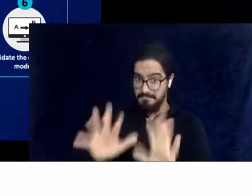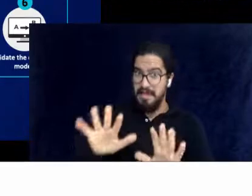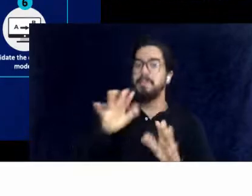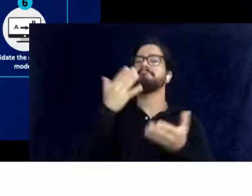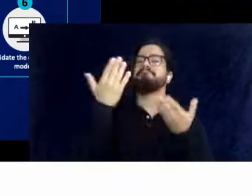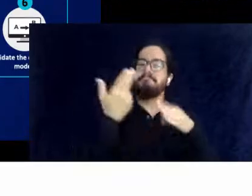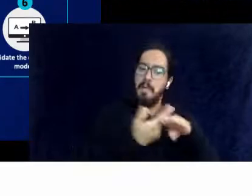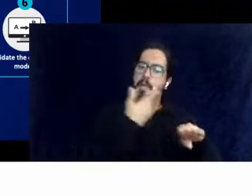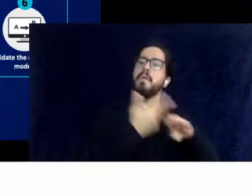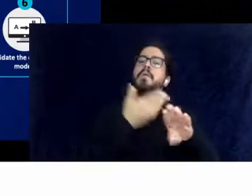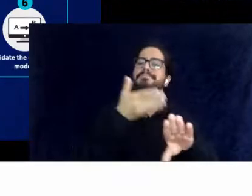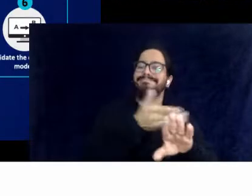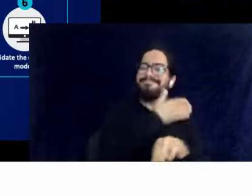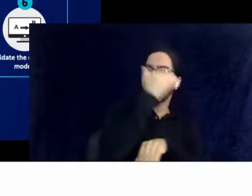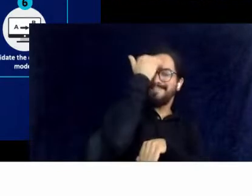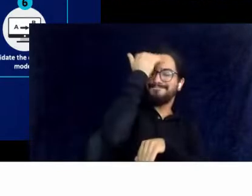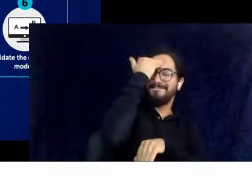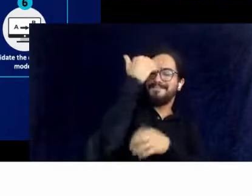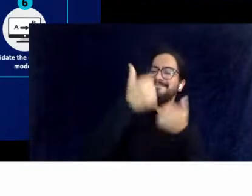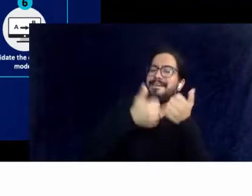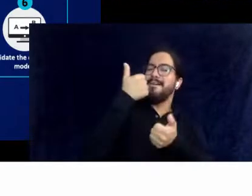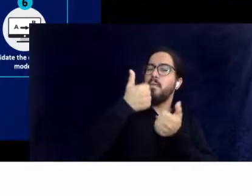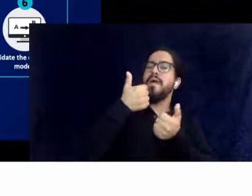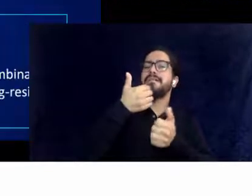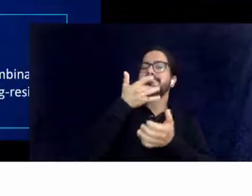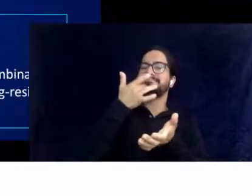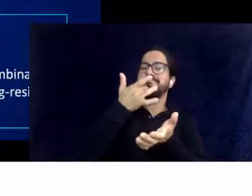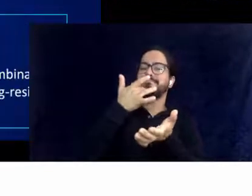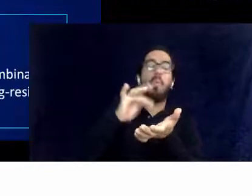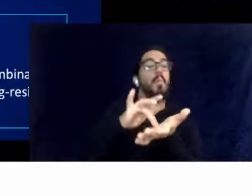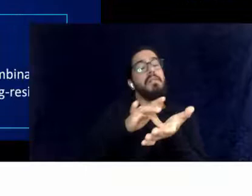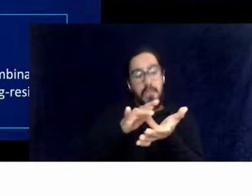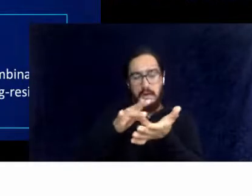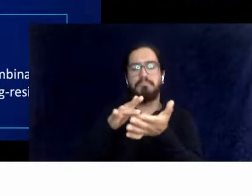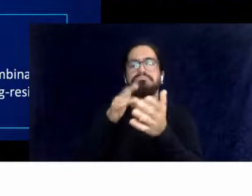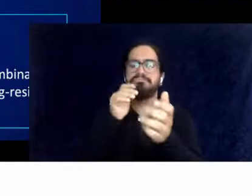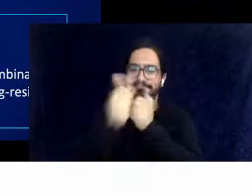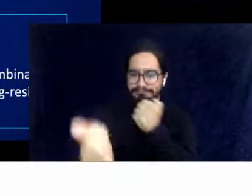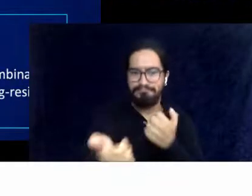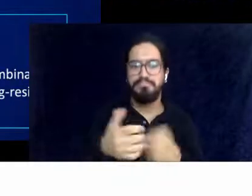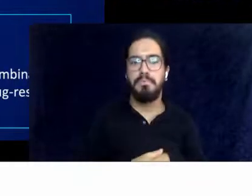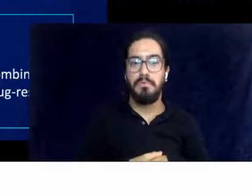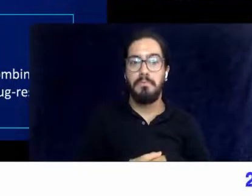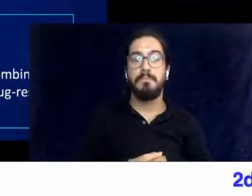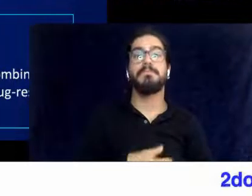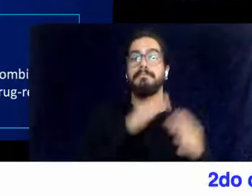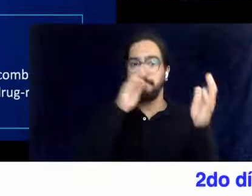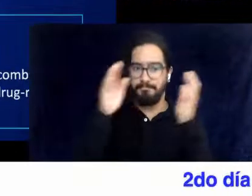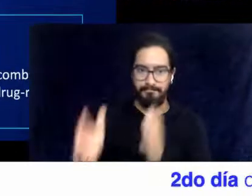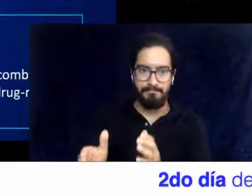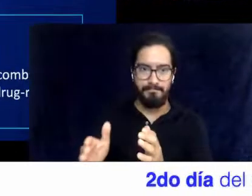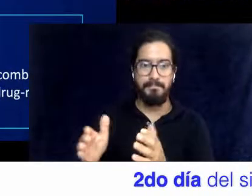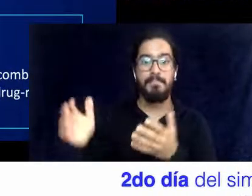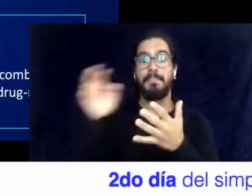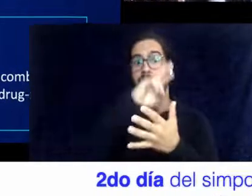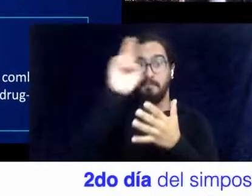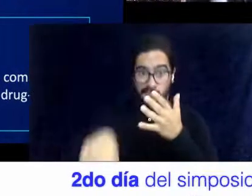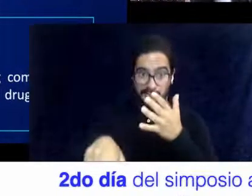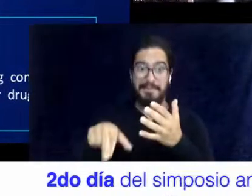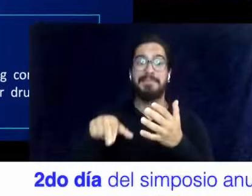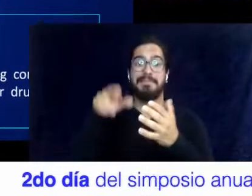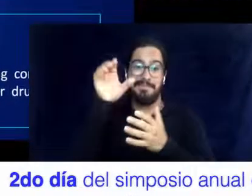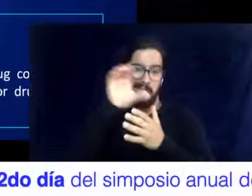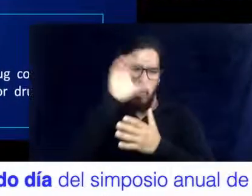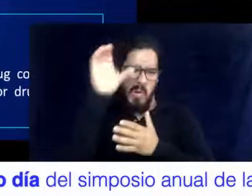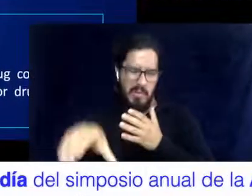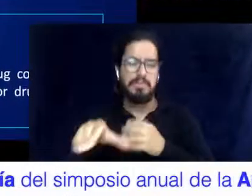drug combinations will be synergistic. Next. In the results, we determined that an IUC score greater